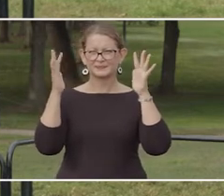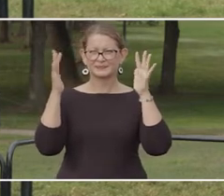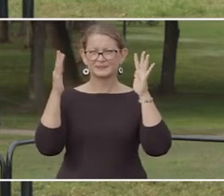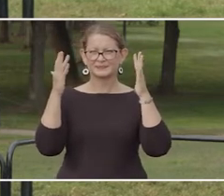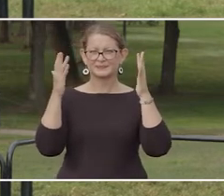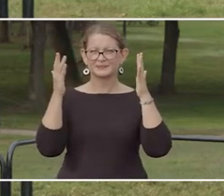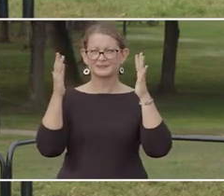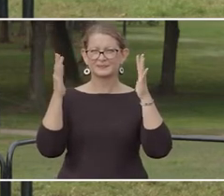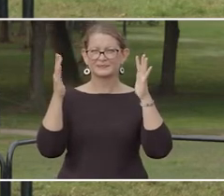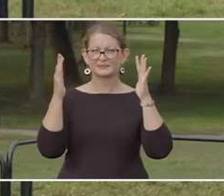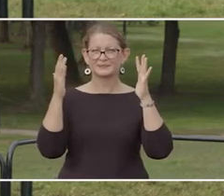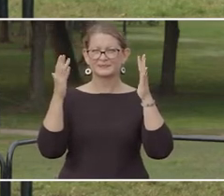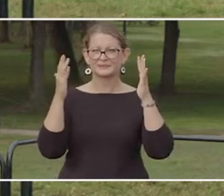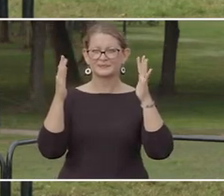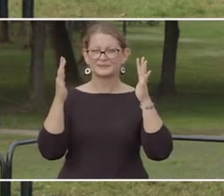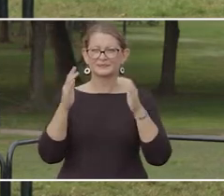Absolutely.